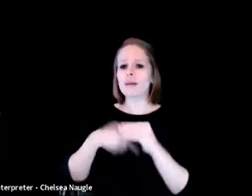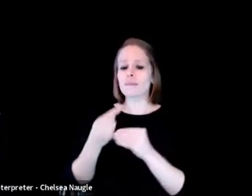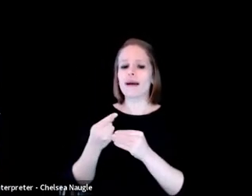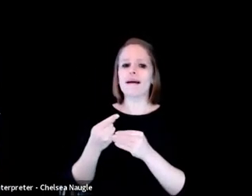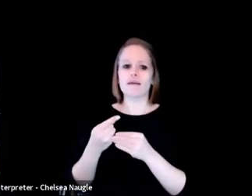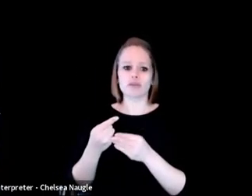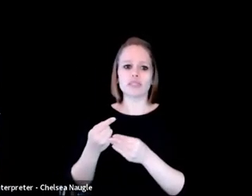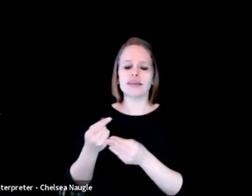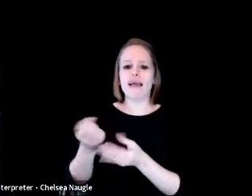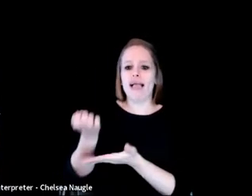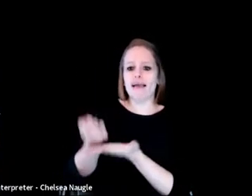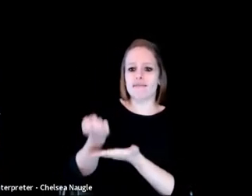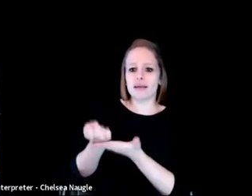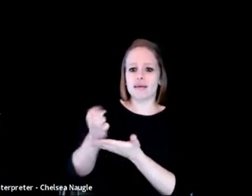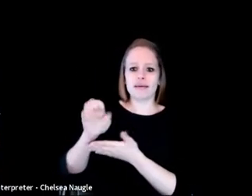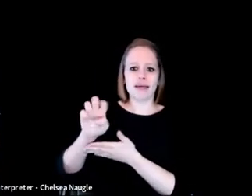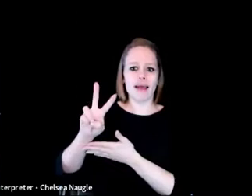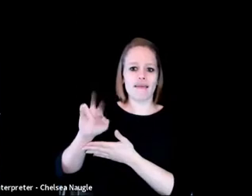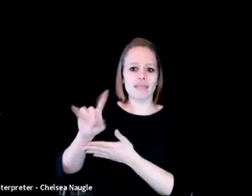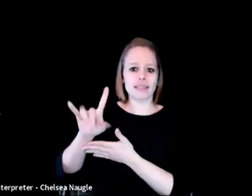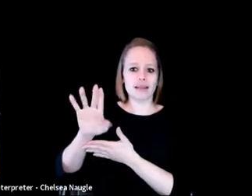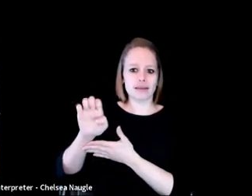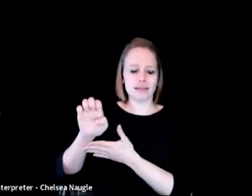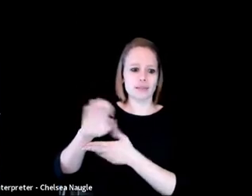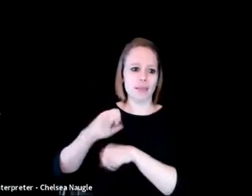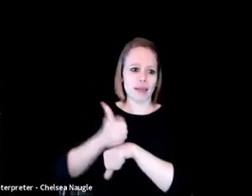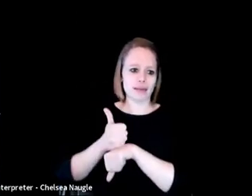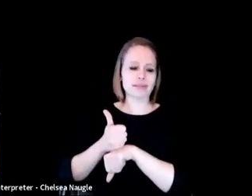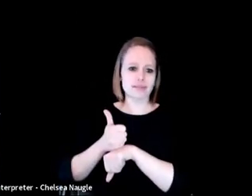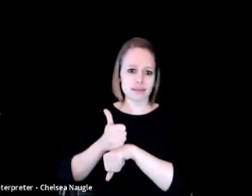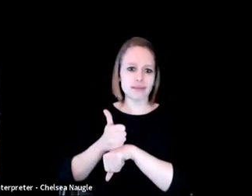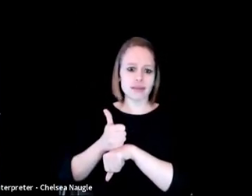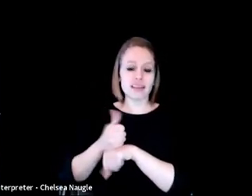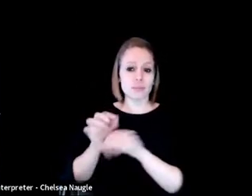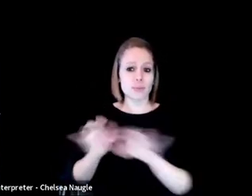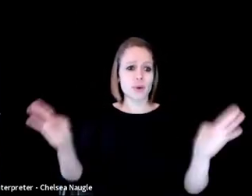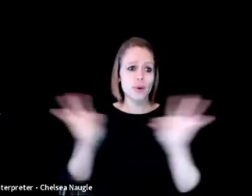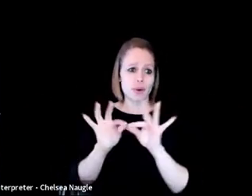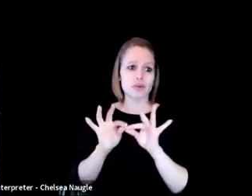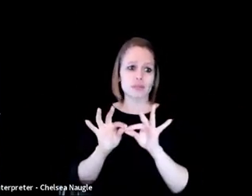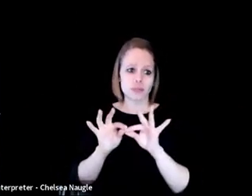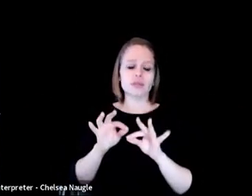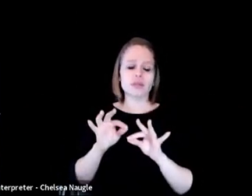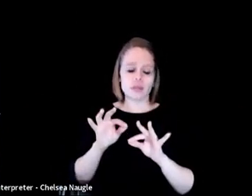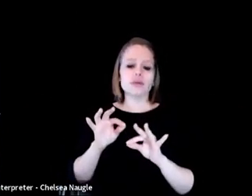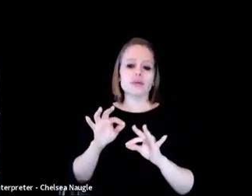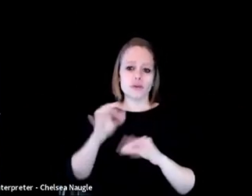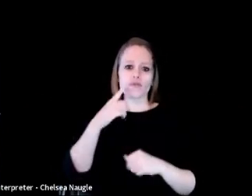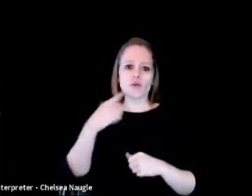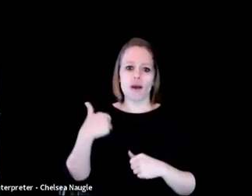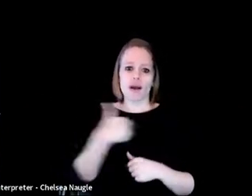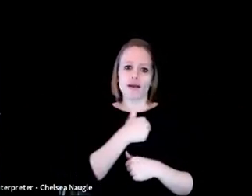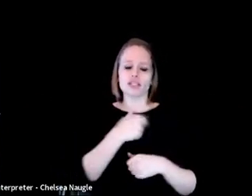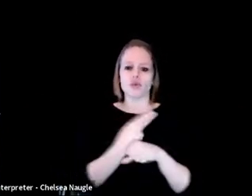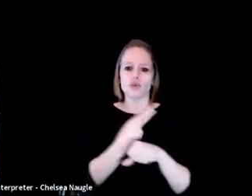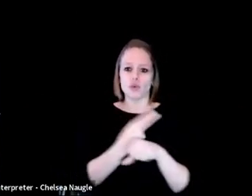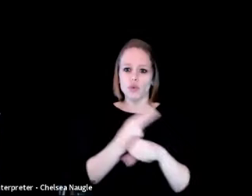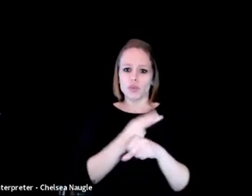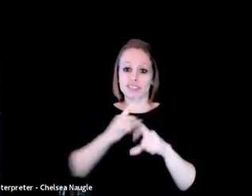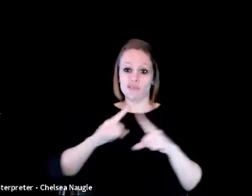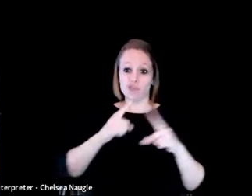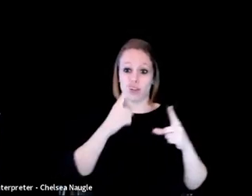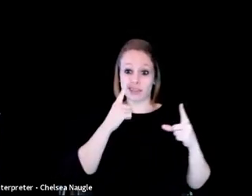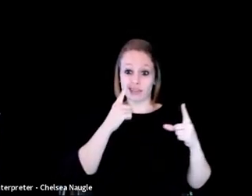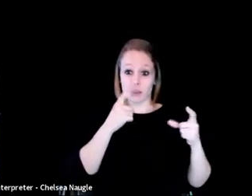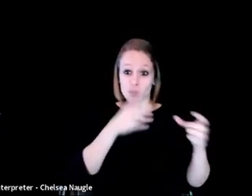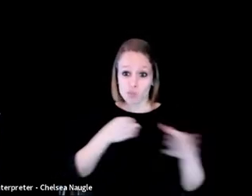evidence-based. It's very important in our field that we are using strategies that are supported by research and that there's evidence to show that it works